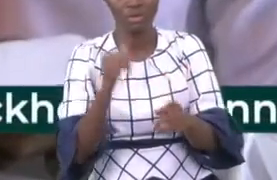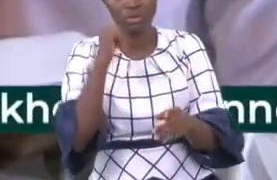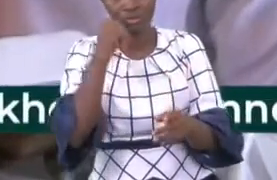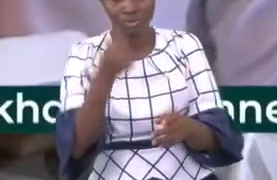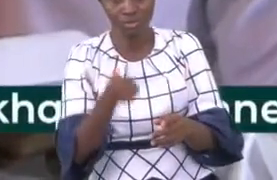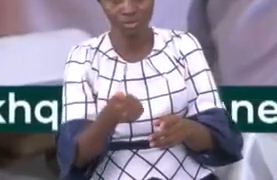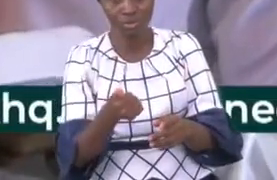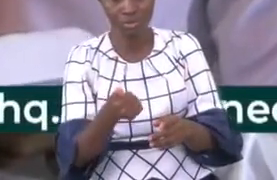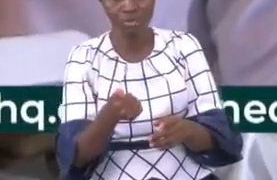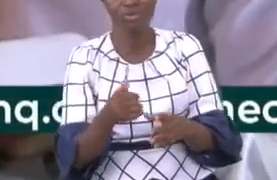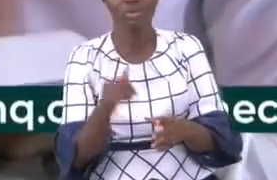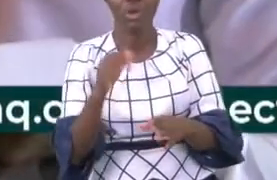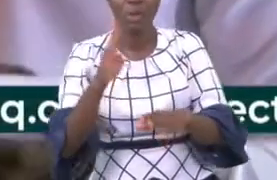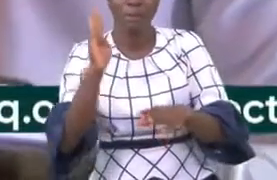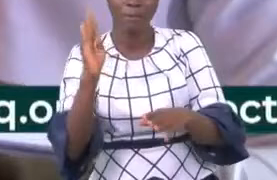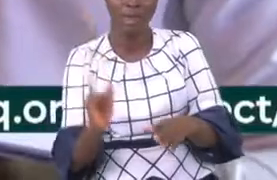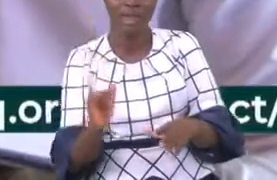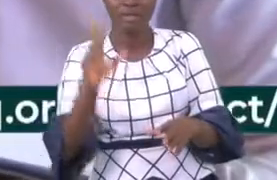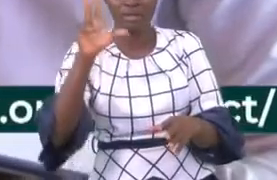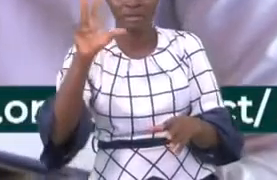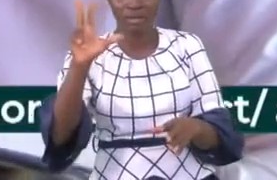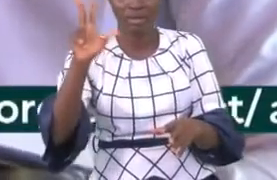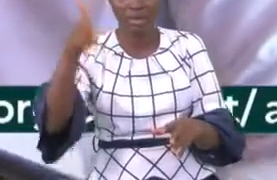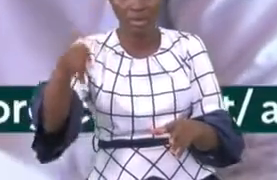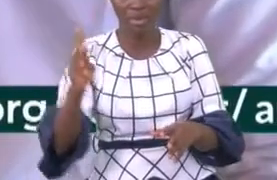by this classroom, by my right here.